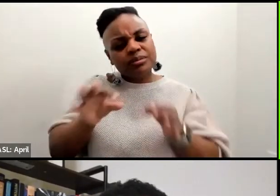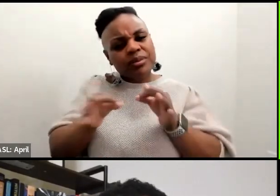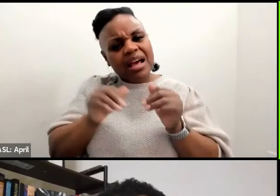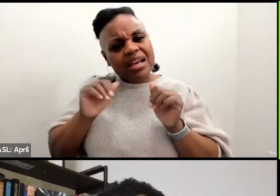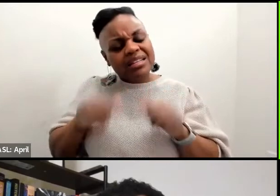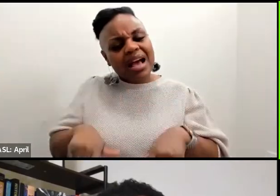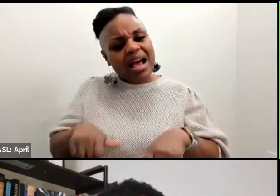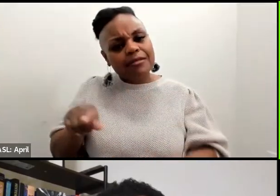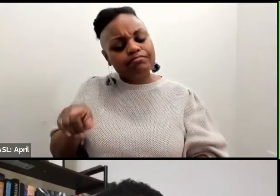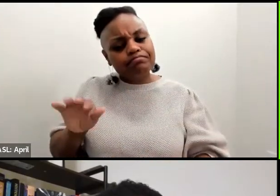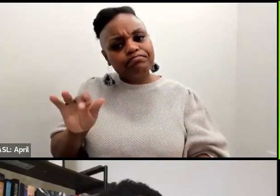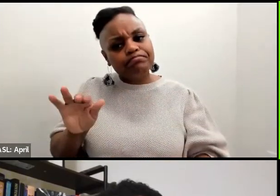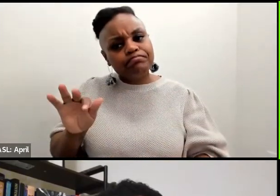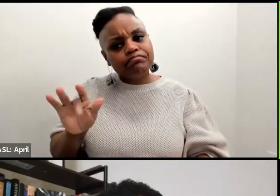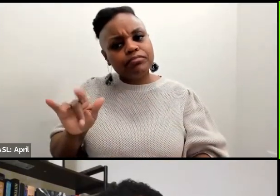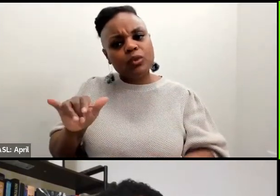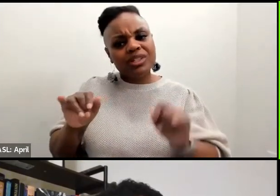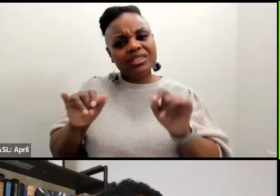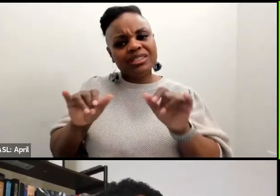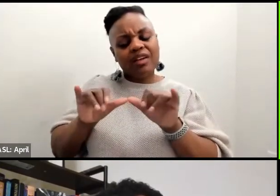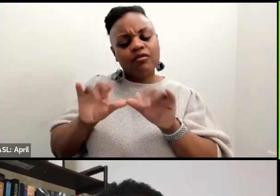leaders believed it to be?